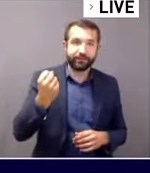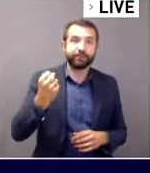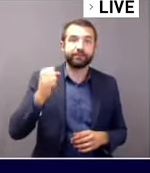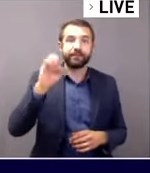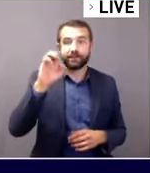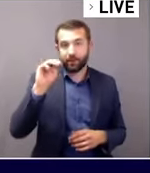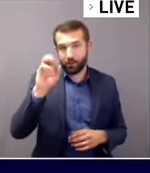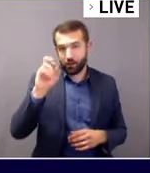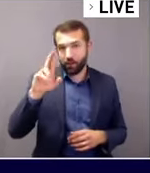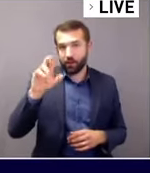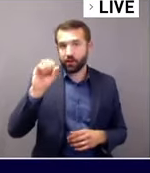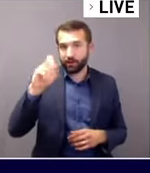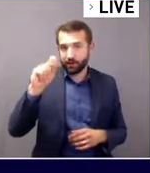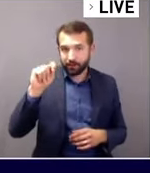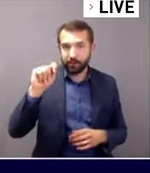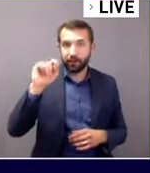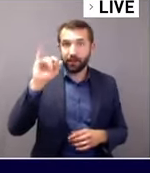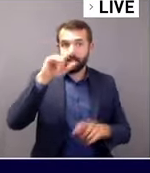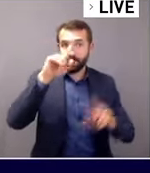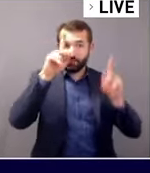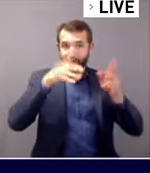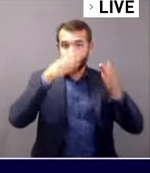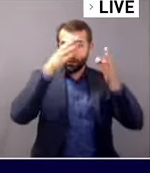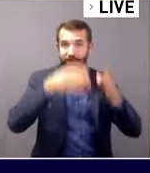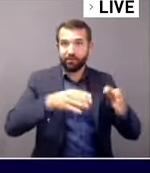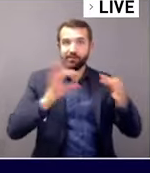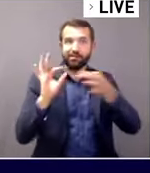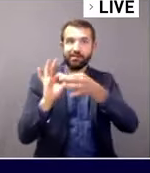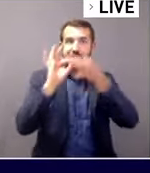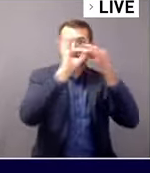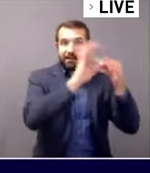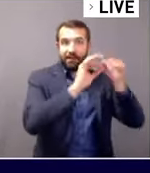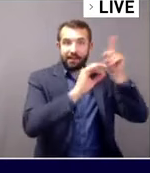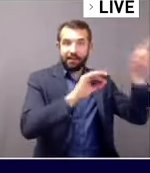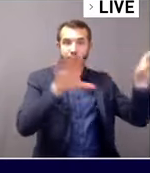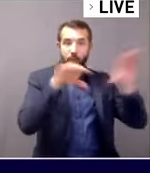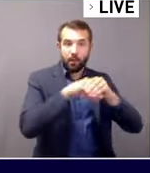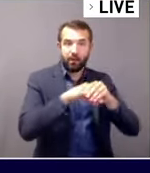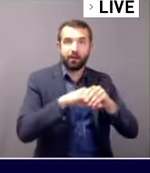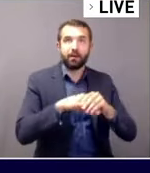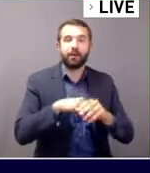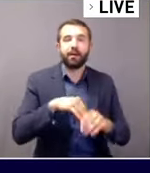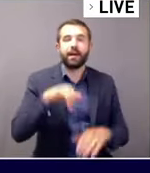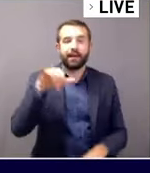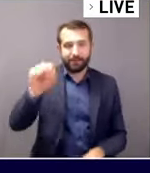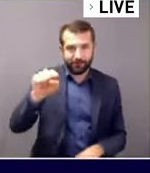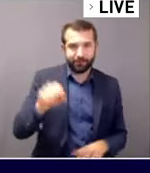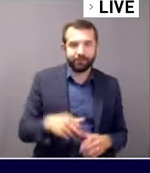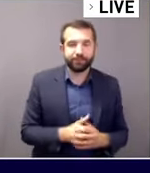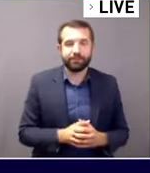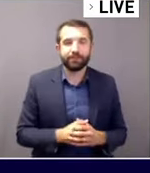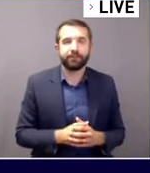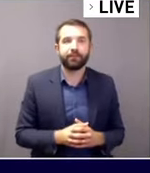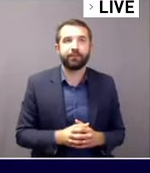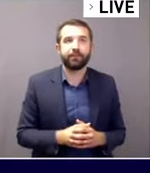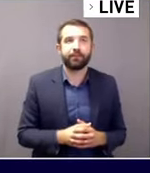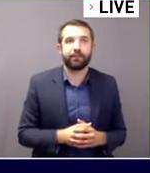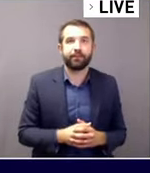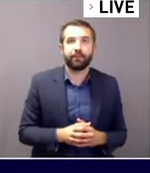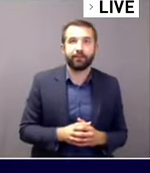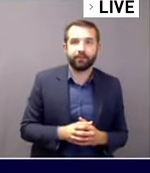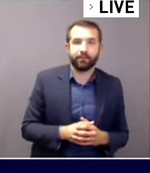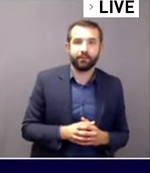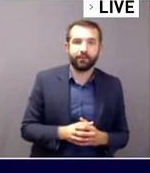outbreak? Yes. Okay, thank you. You bet. Going to turn next